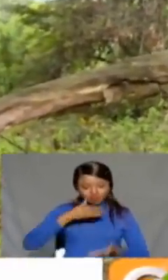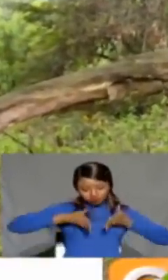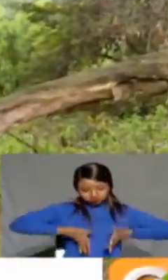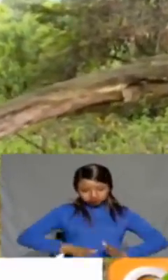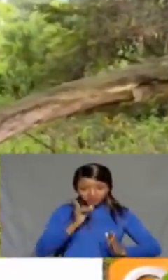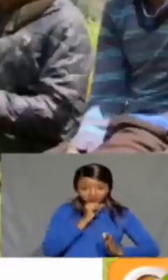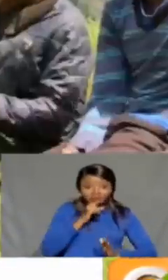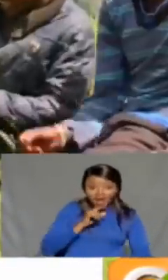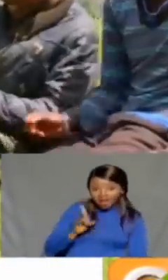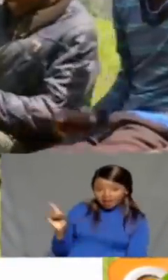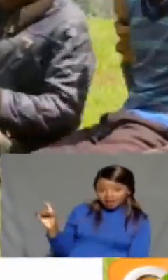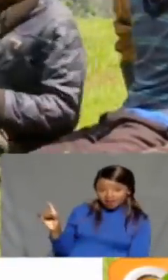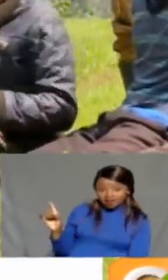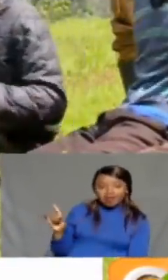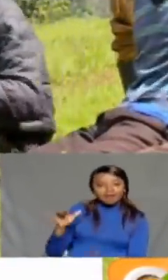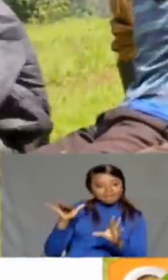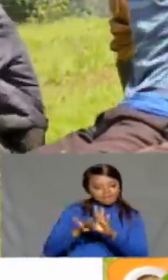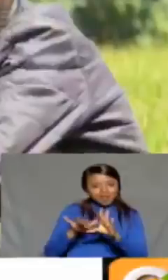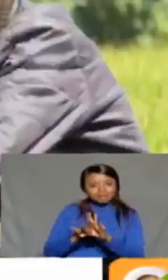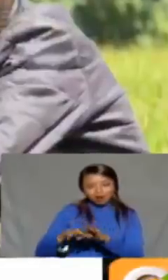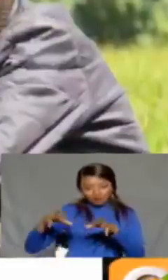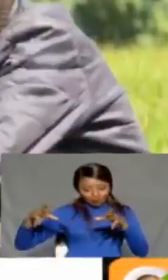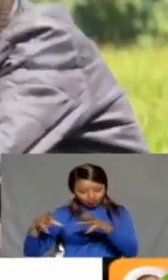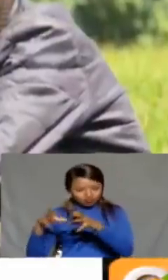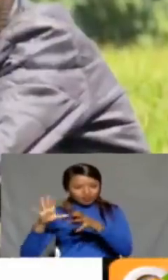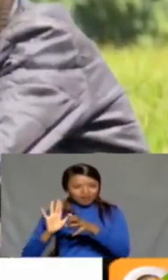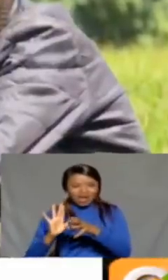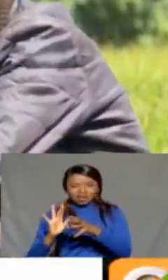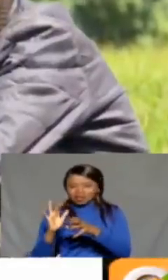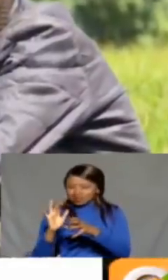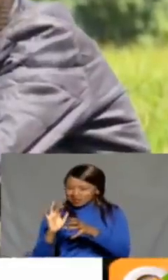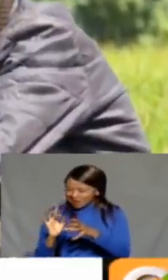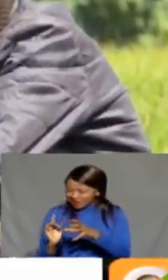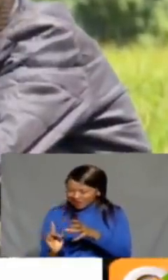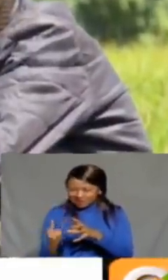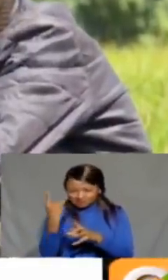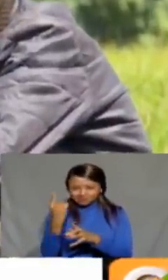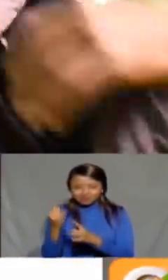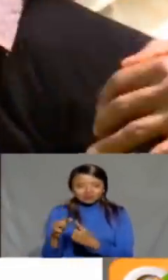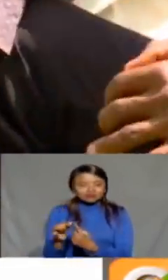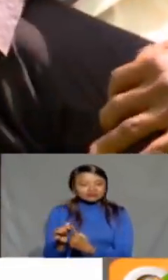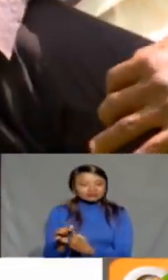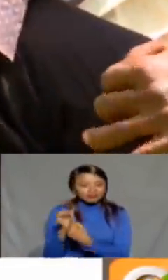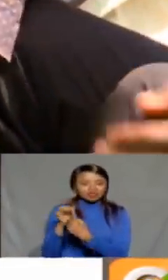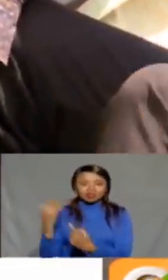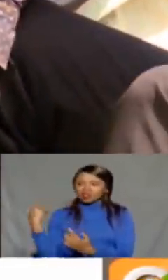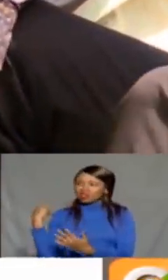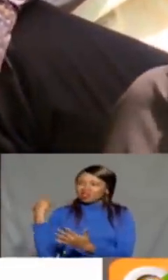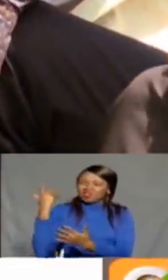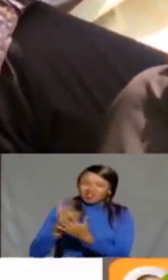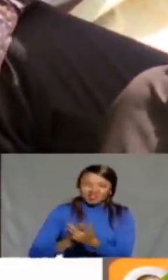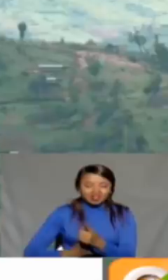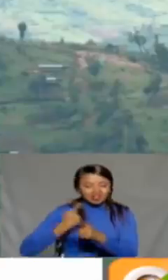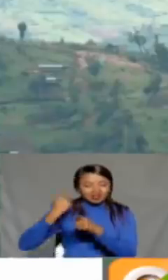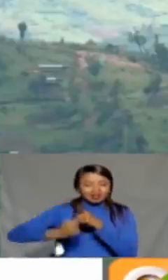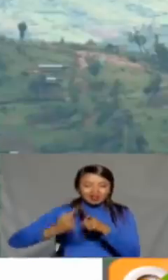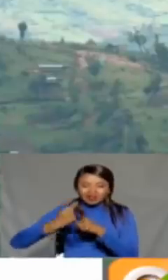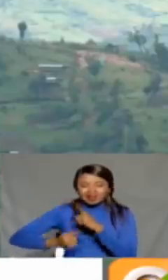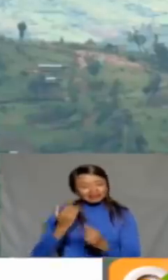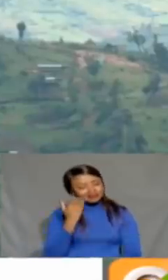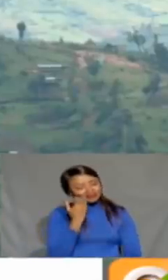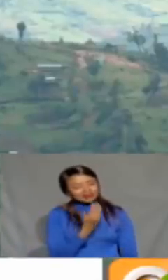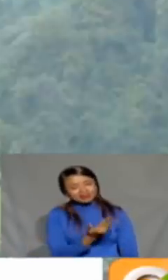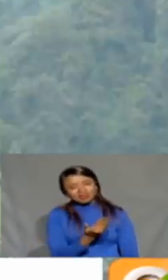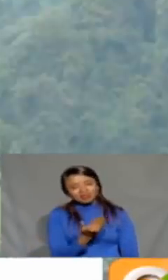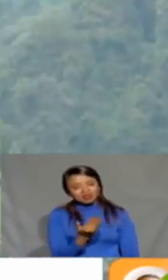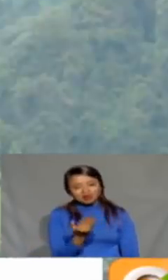Wilson Memusi is a member of an indigenous forest-dwelling community. Over the years, they have watched agonizingly